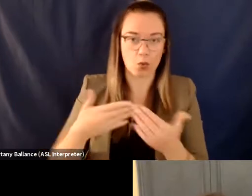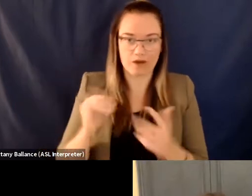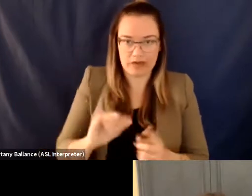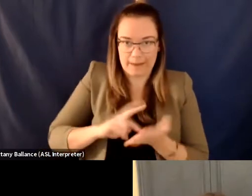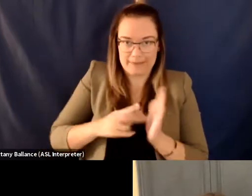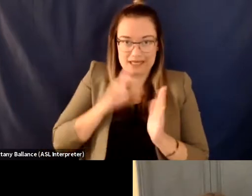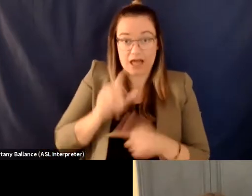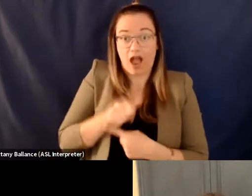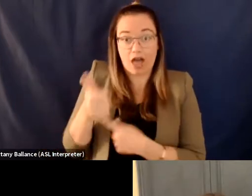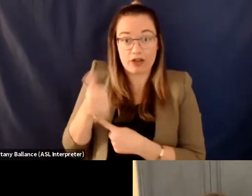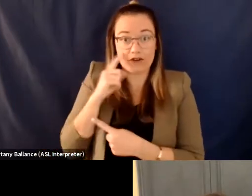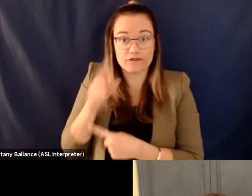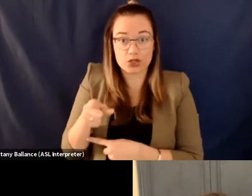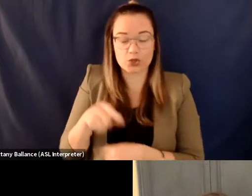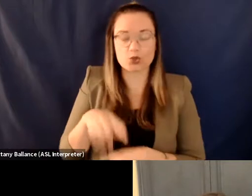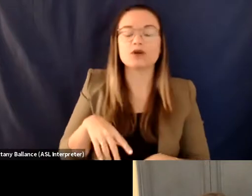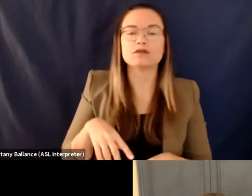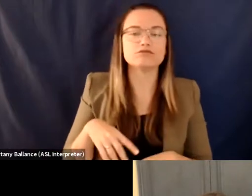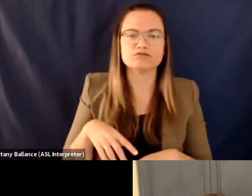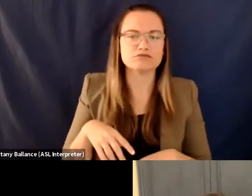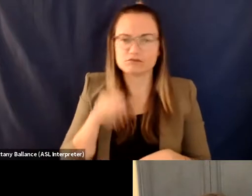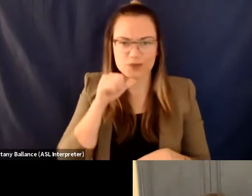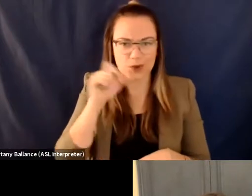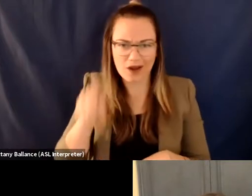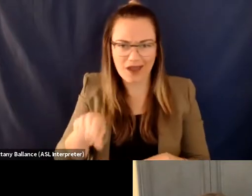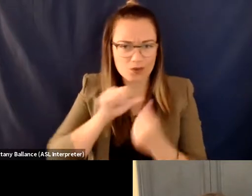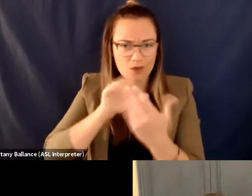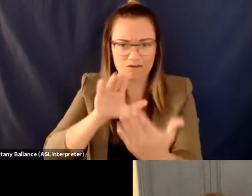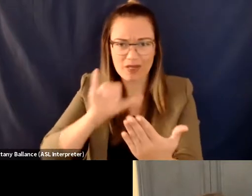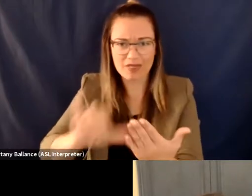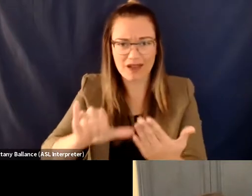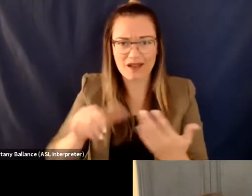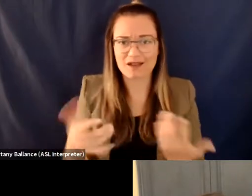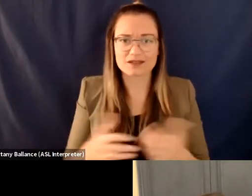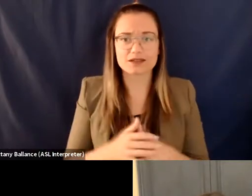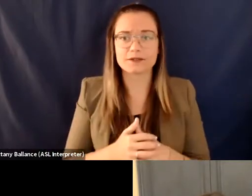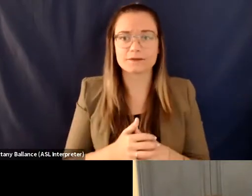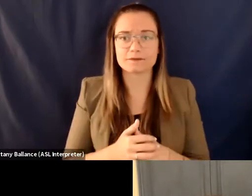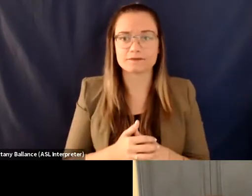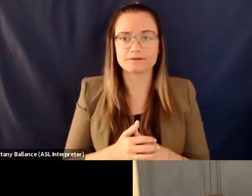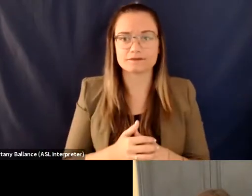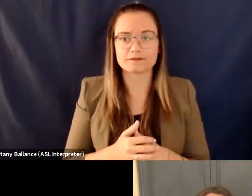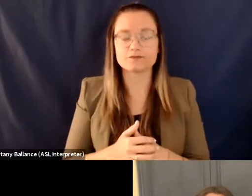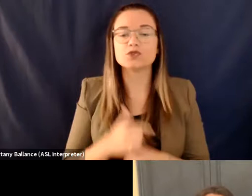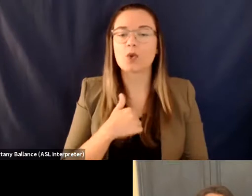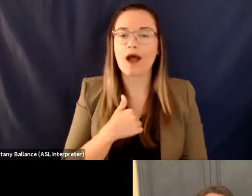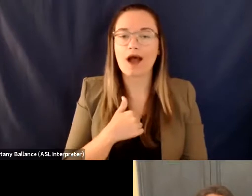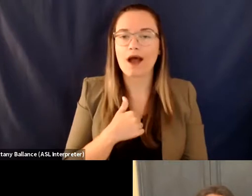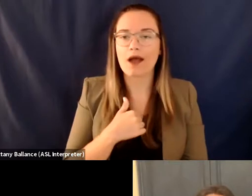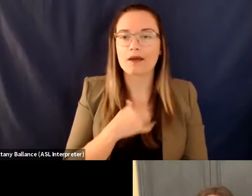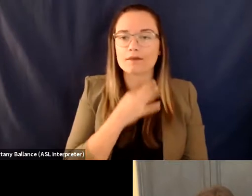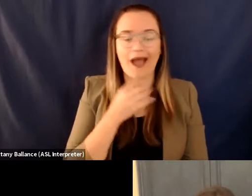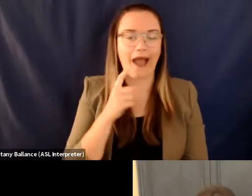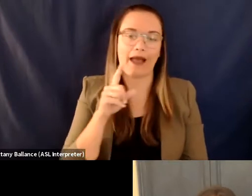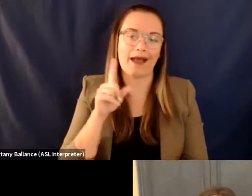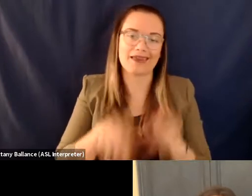you, then you don't have to confront that. And I do wonder, I can't speak to all the